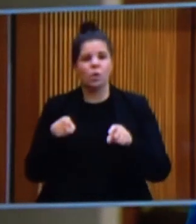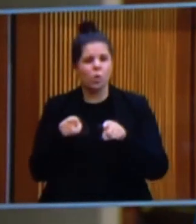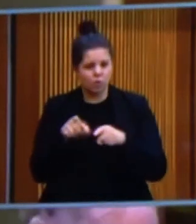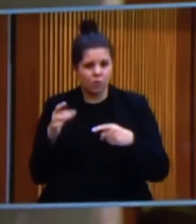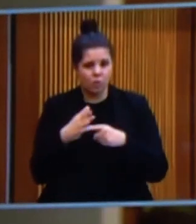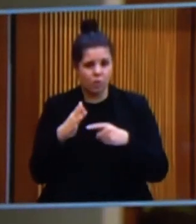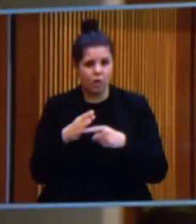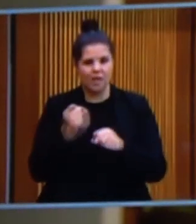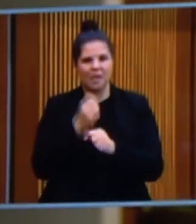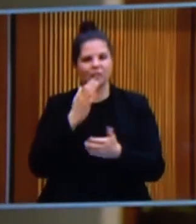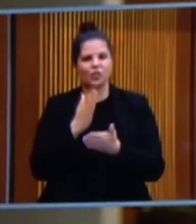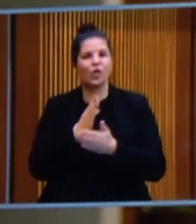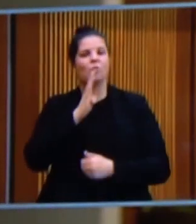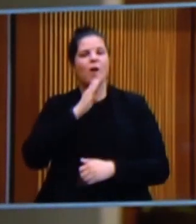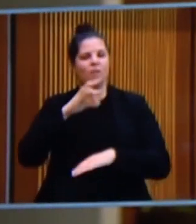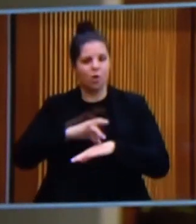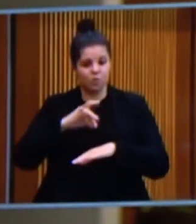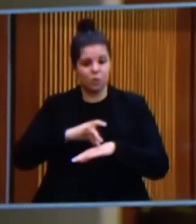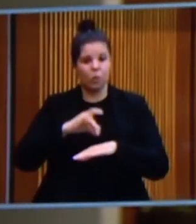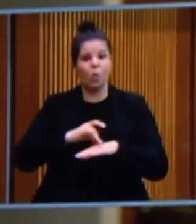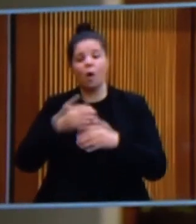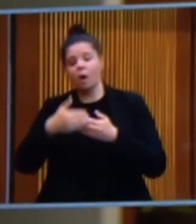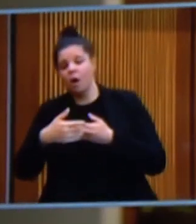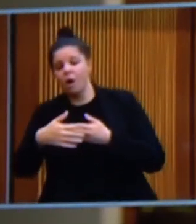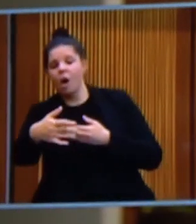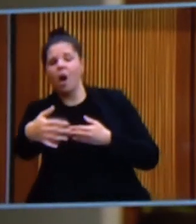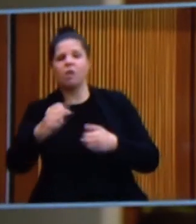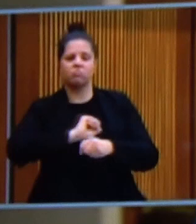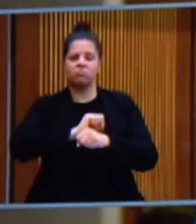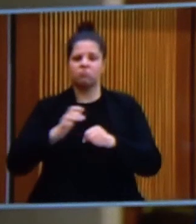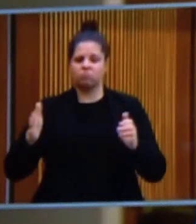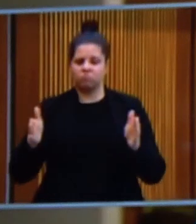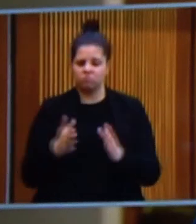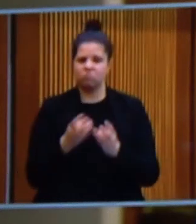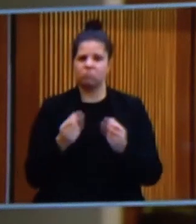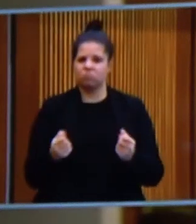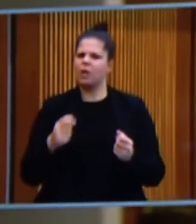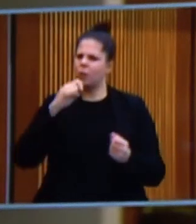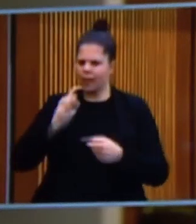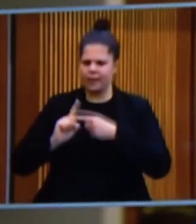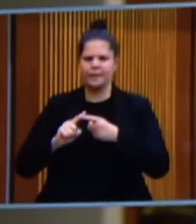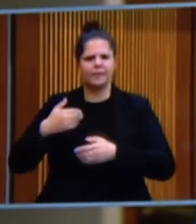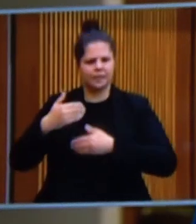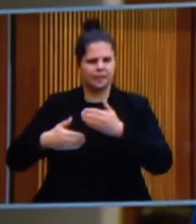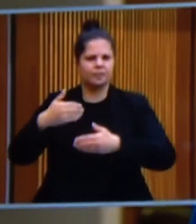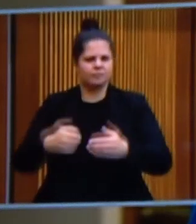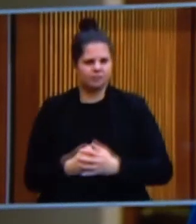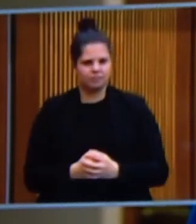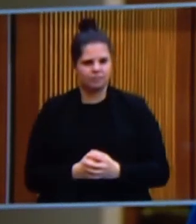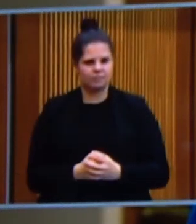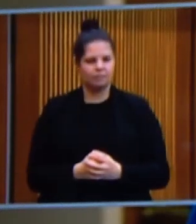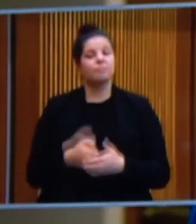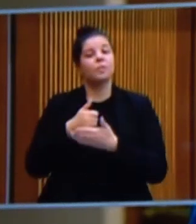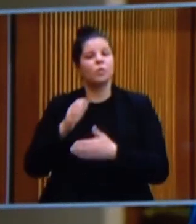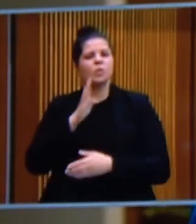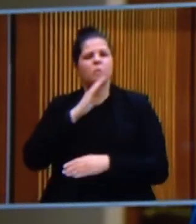hospitals are there on the other side of this. It's not business as usual. So there's a lot of services that are normally provided in